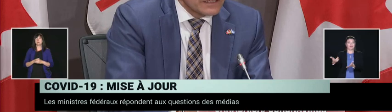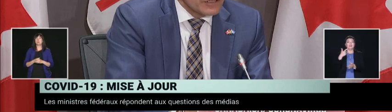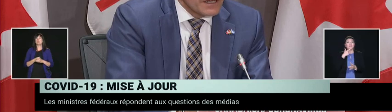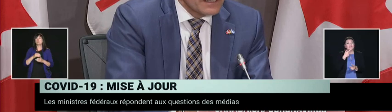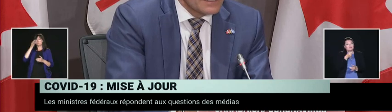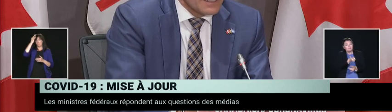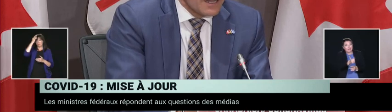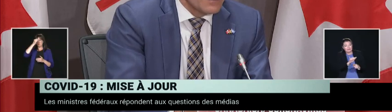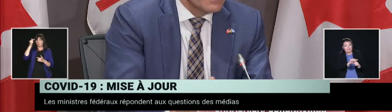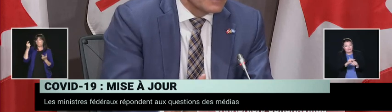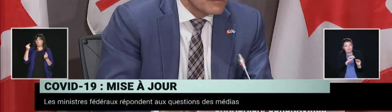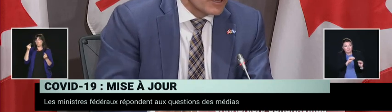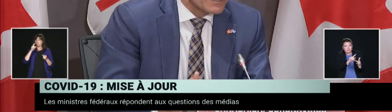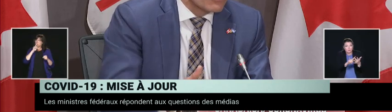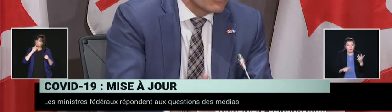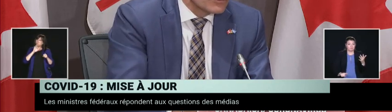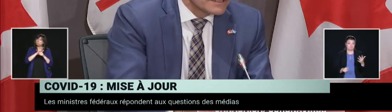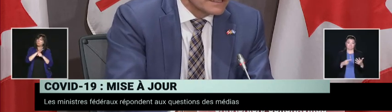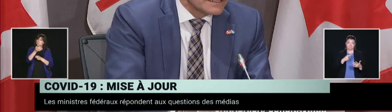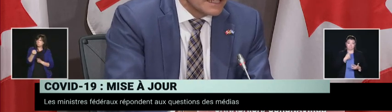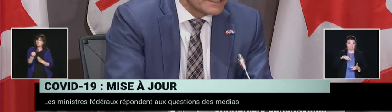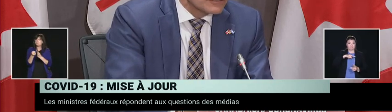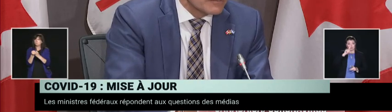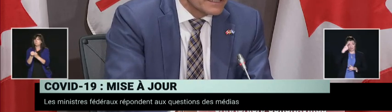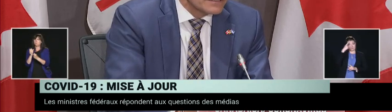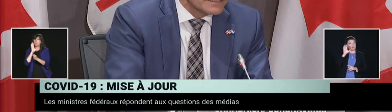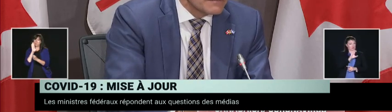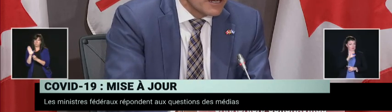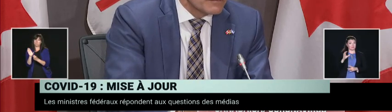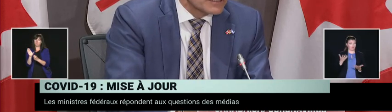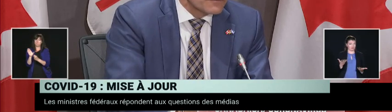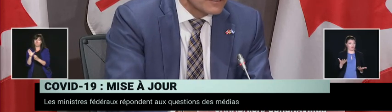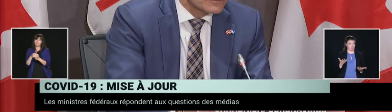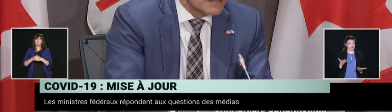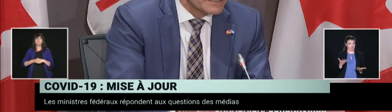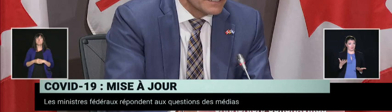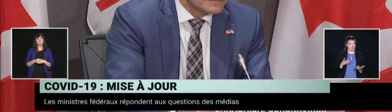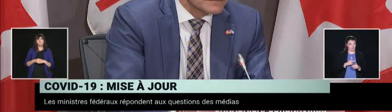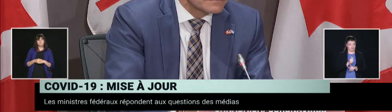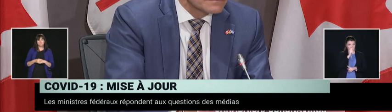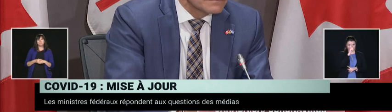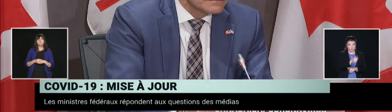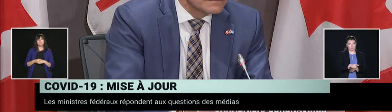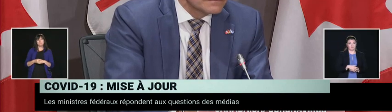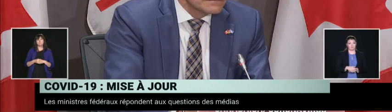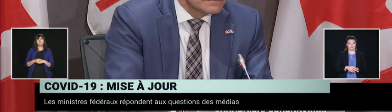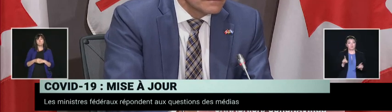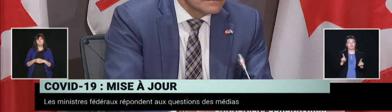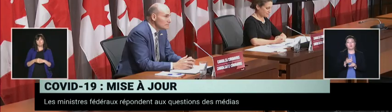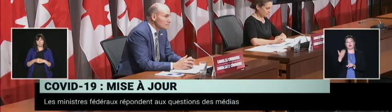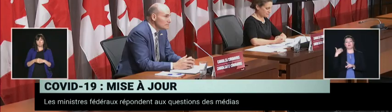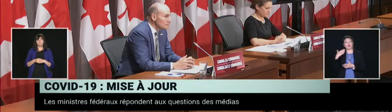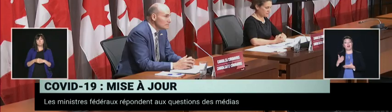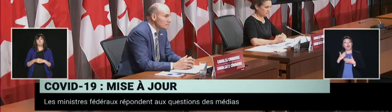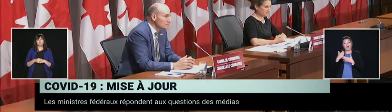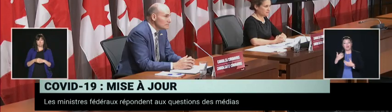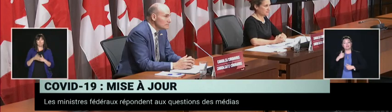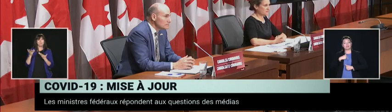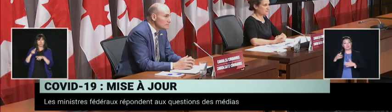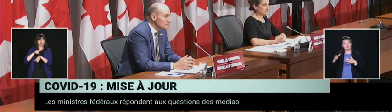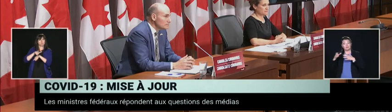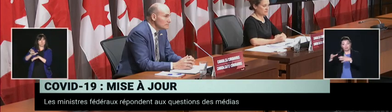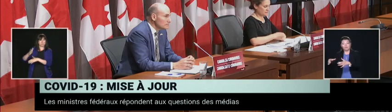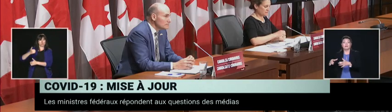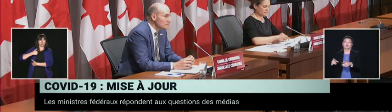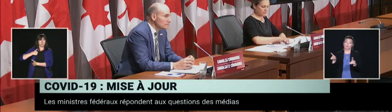fait correctement en déployant au cours des dernières semaines les membres des Forces armées canadiennes. Merci, M. le ministre.